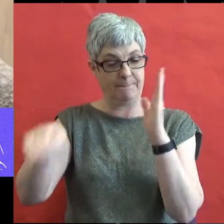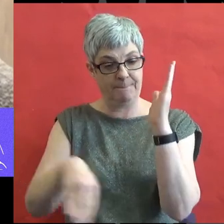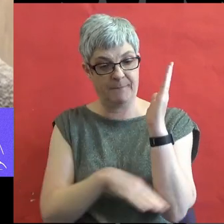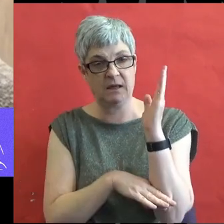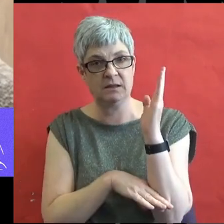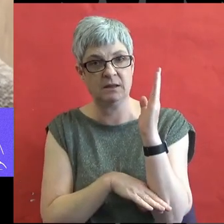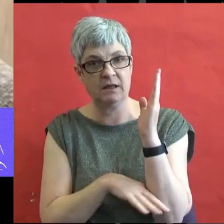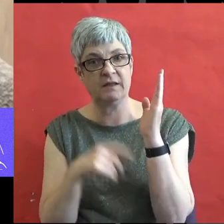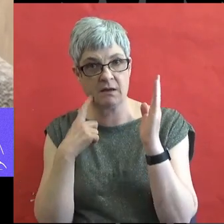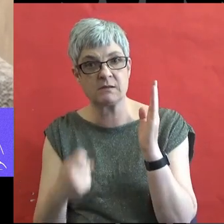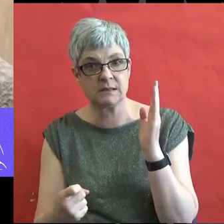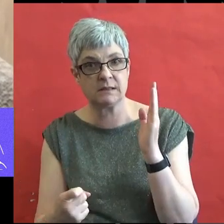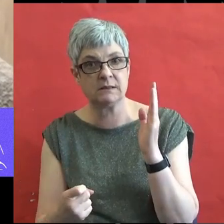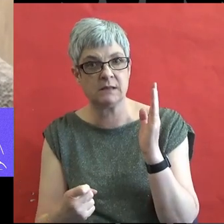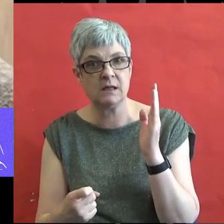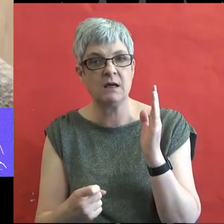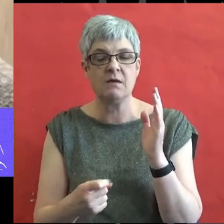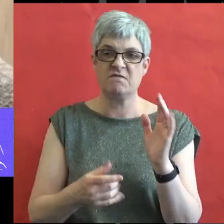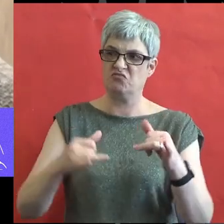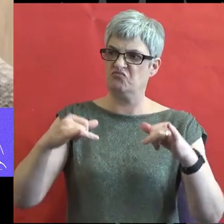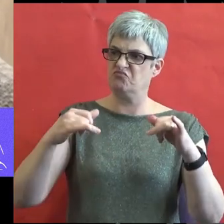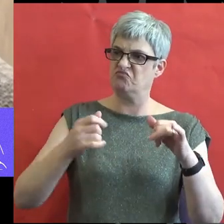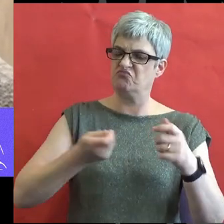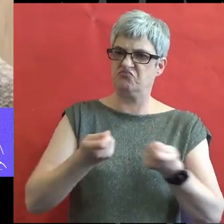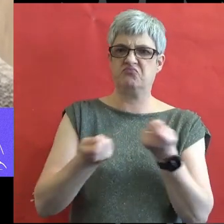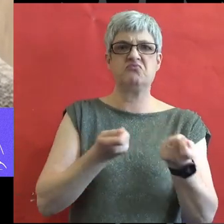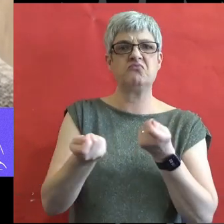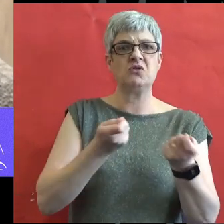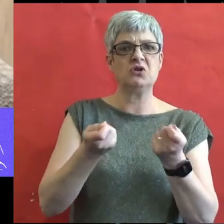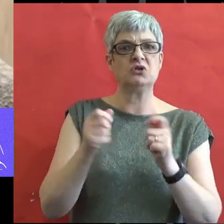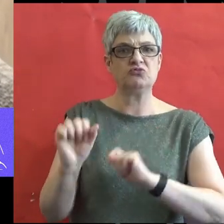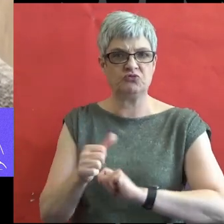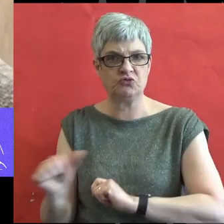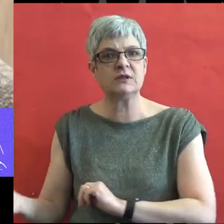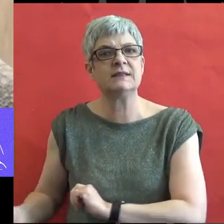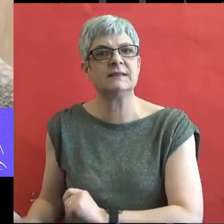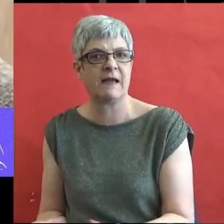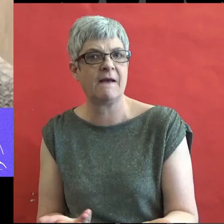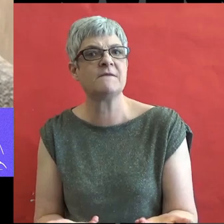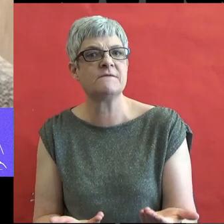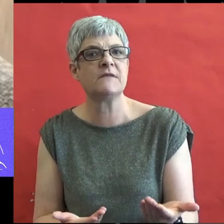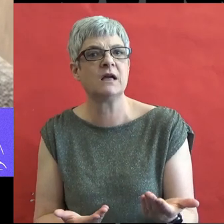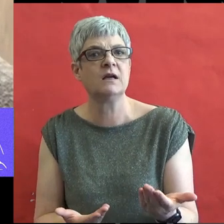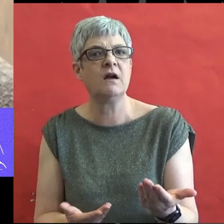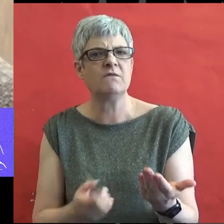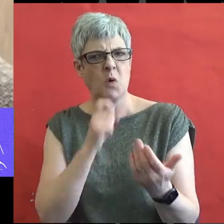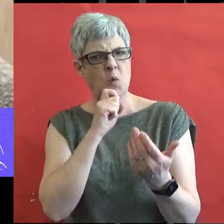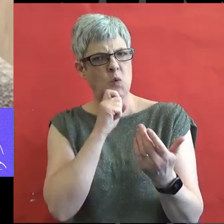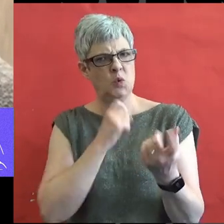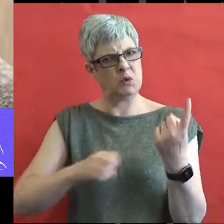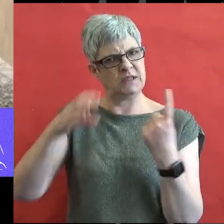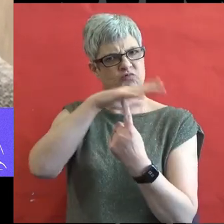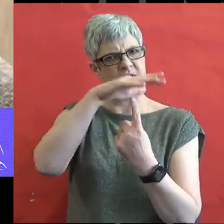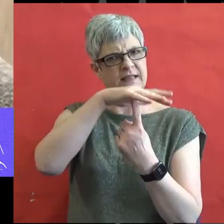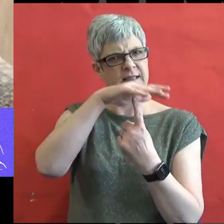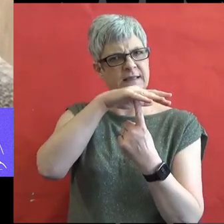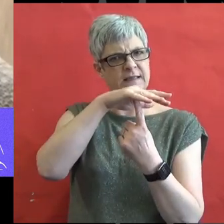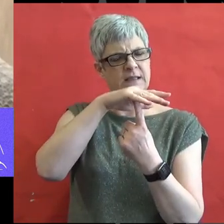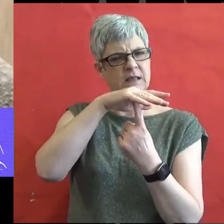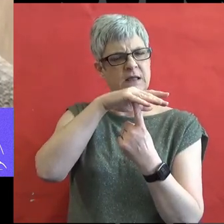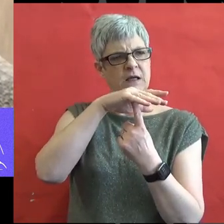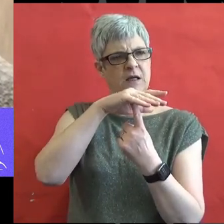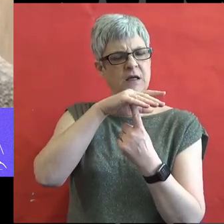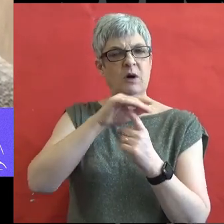like the youngest, and the one who rules like the one who serves. For who is the greater, the